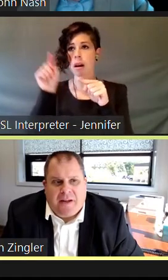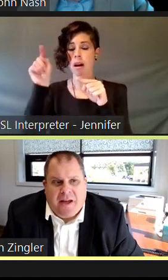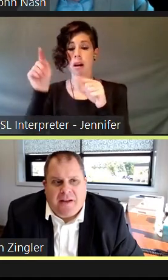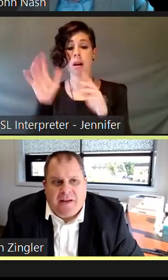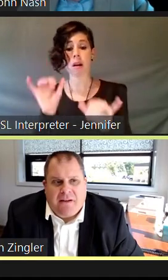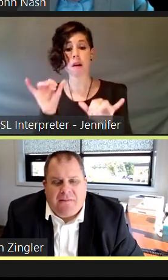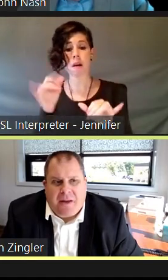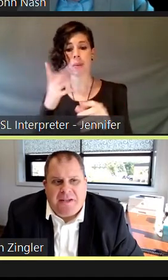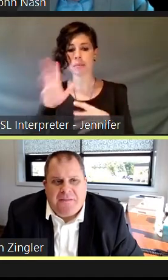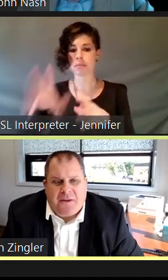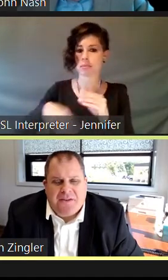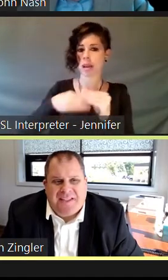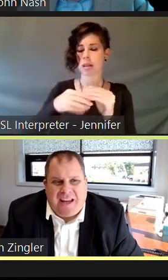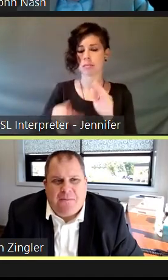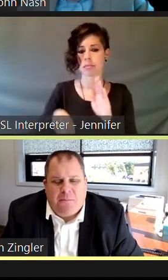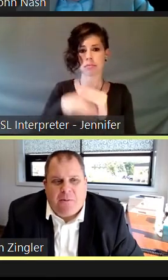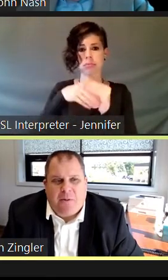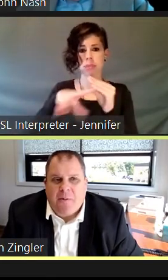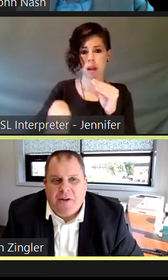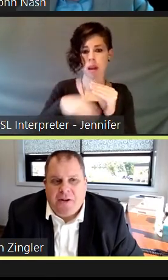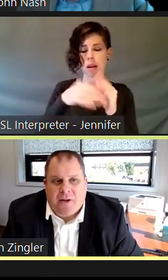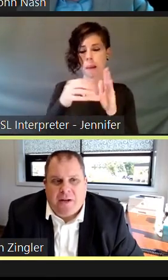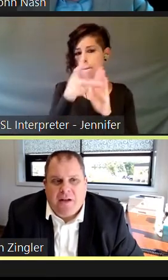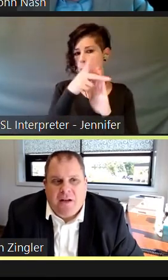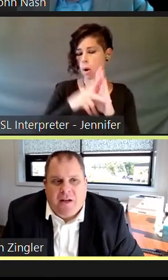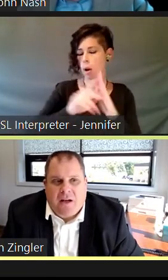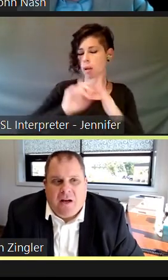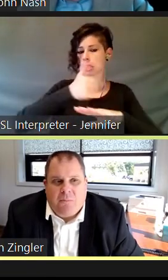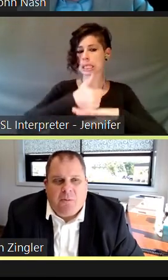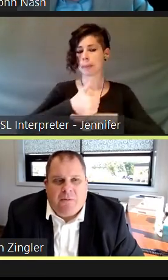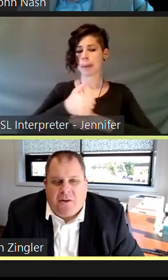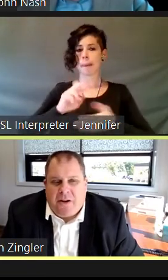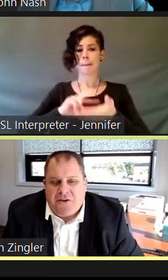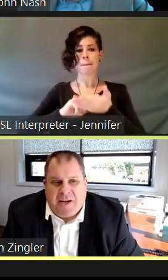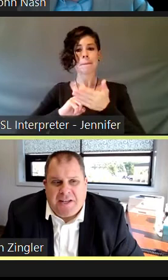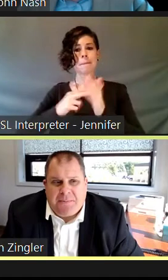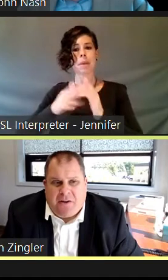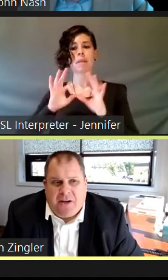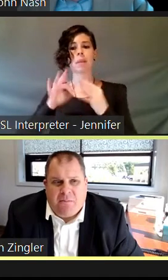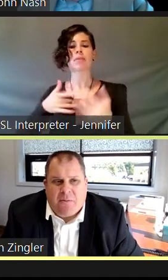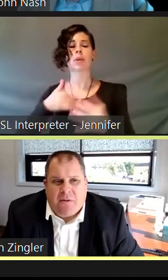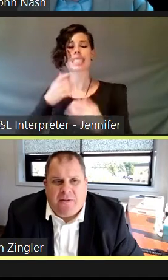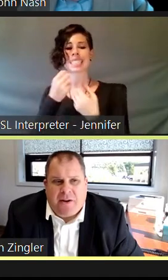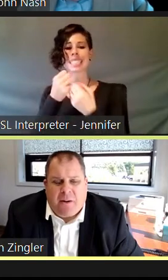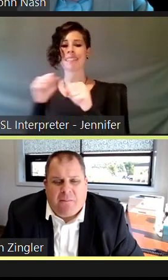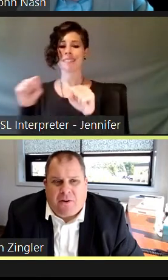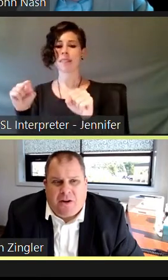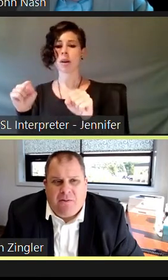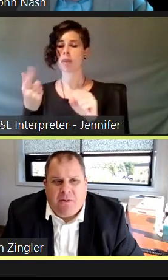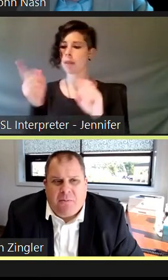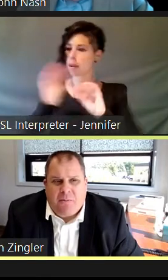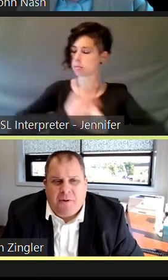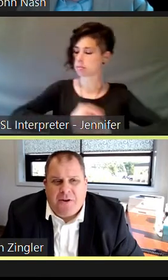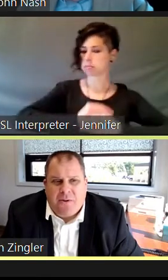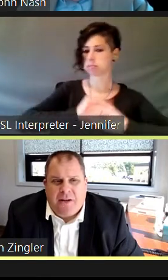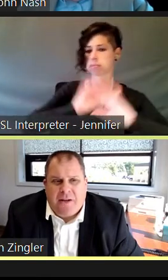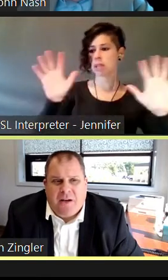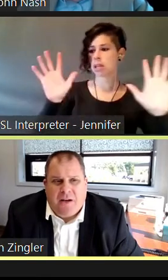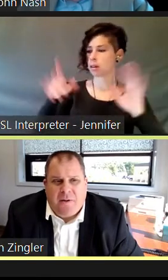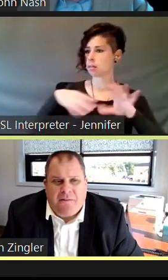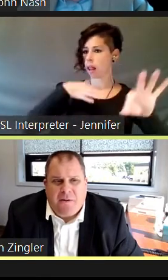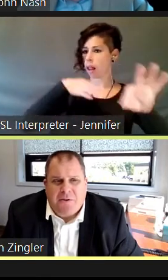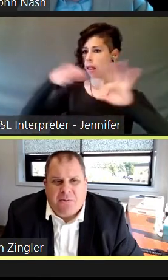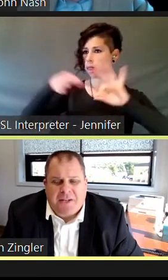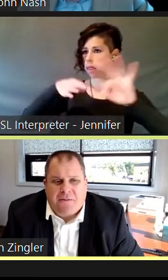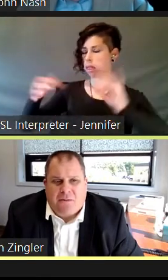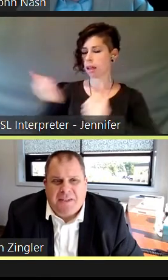pandemic, and families felt safe with what we were doing. We were very transparent. We were very upfront with what we were doing.